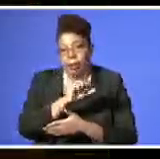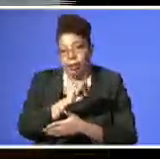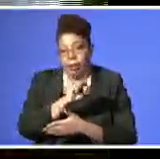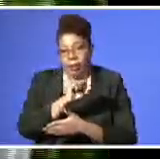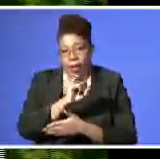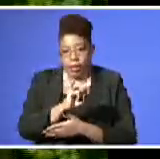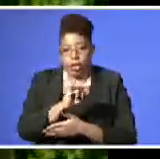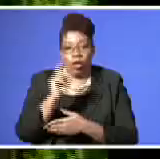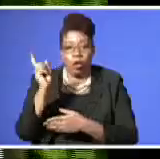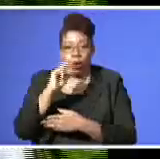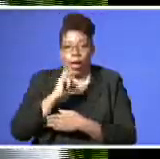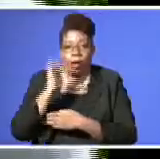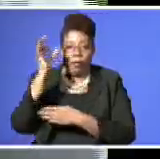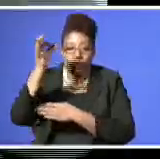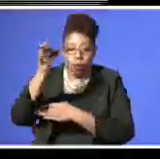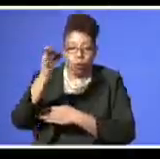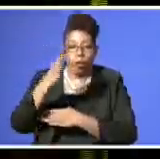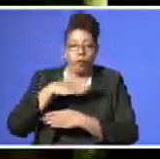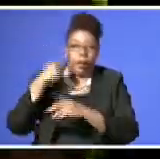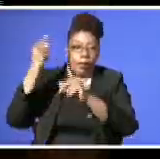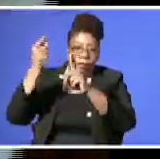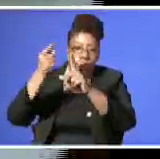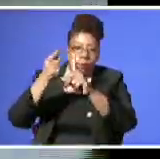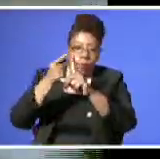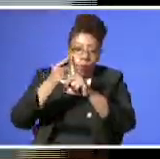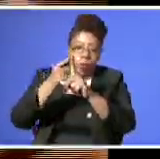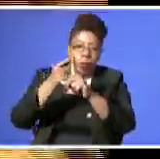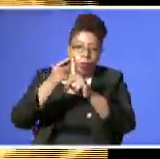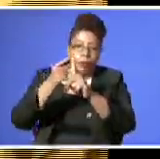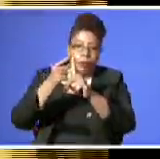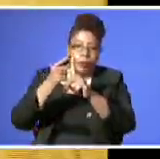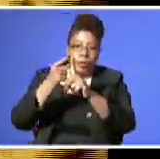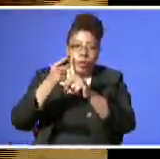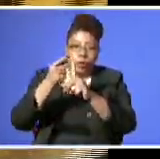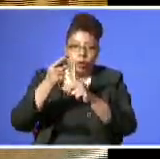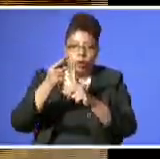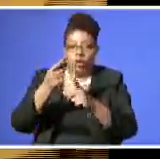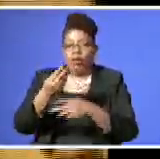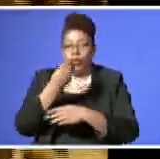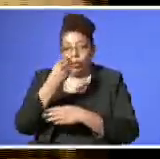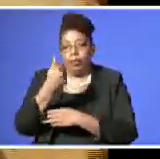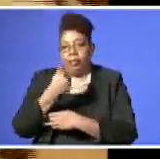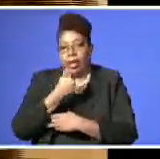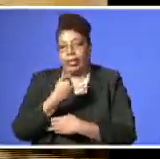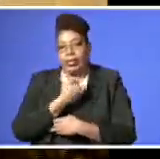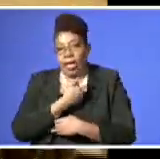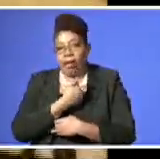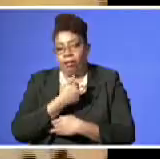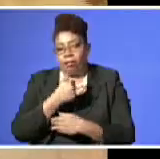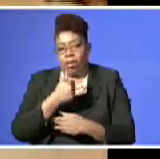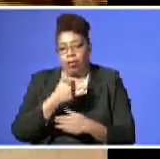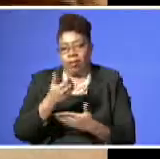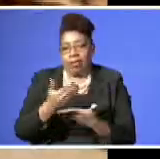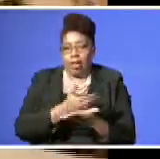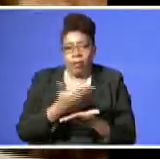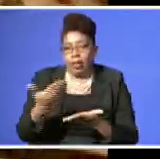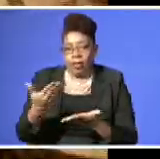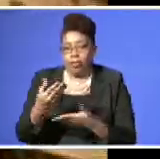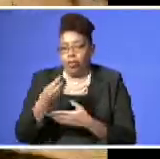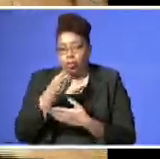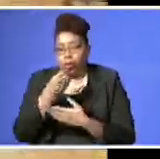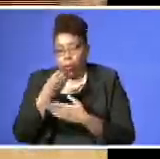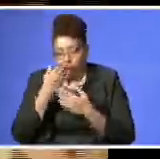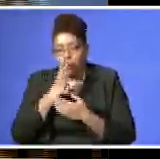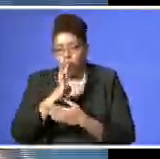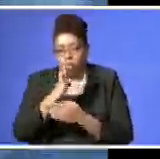would further my ambitions to somewhat feed myself, some sort of semi-food independence.